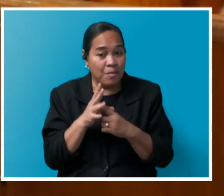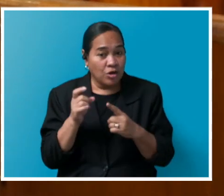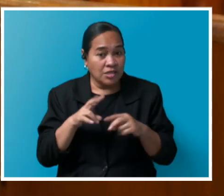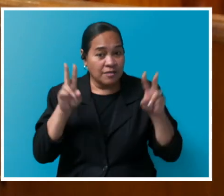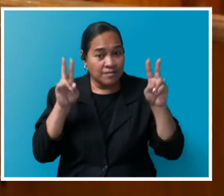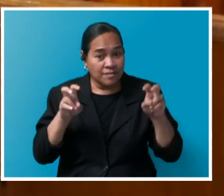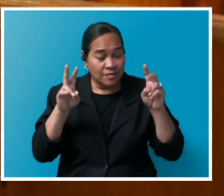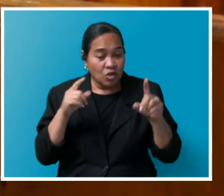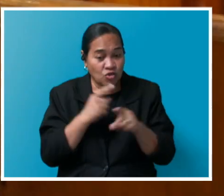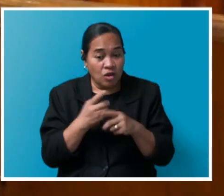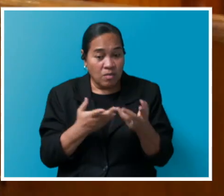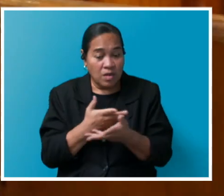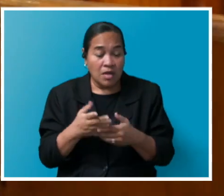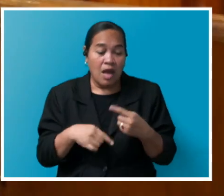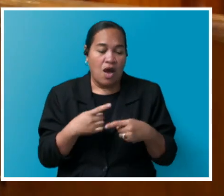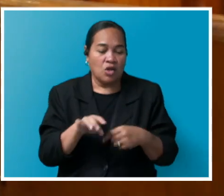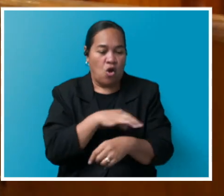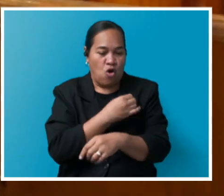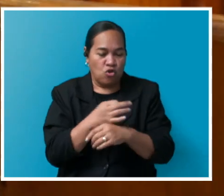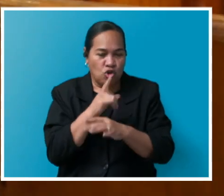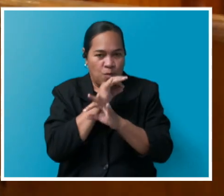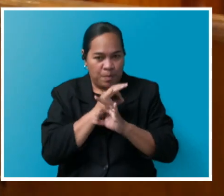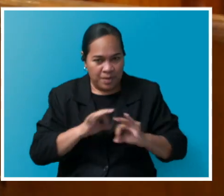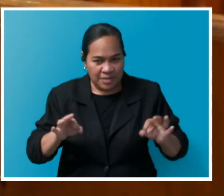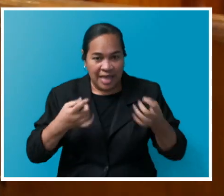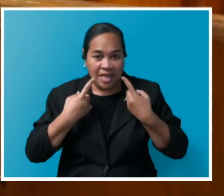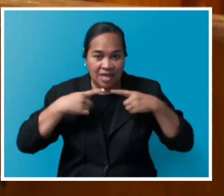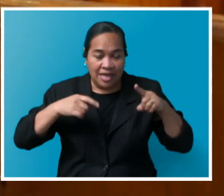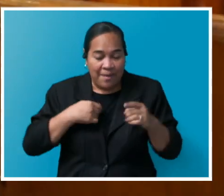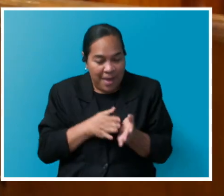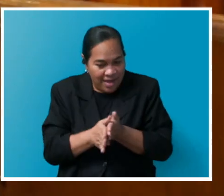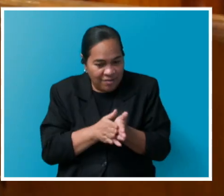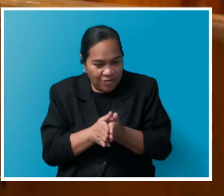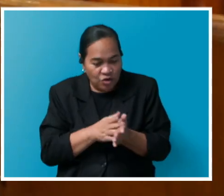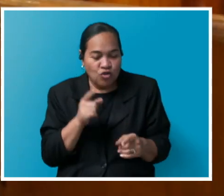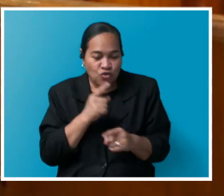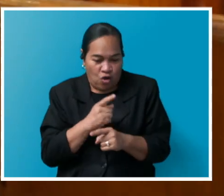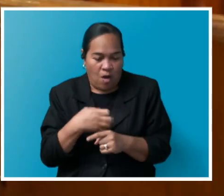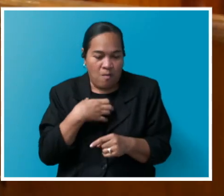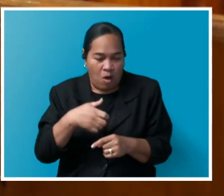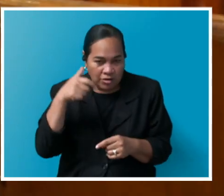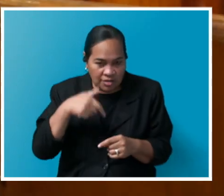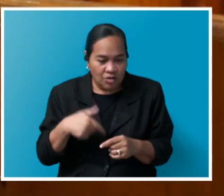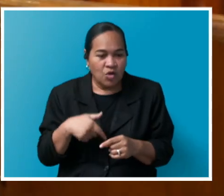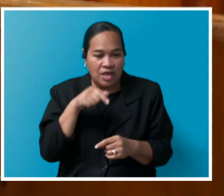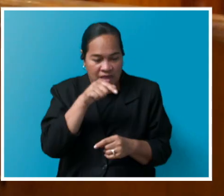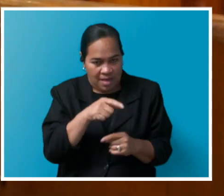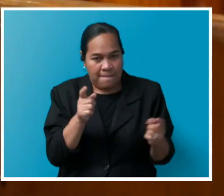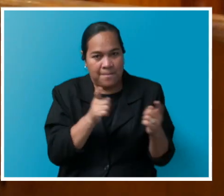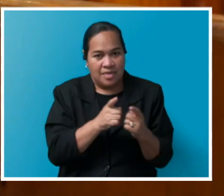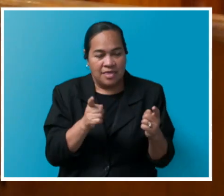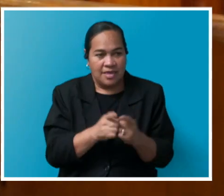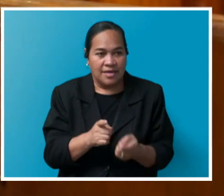discussion will be the Ocean of Peace Declaration, and I look forward to discussing this further with the forum.